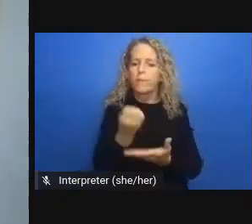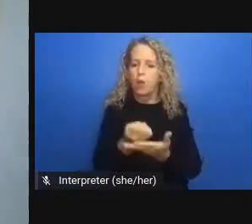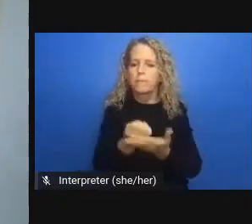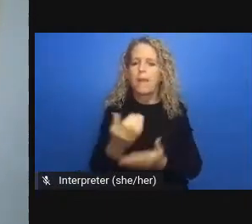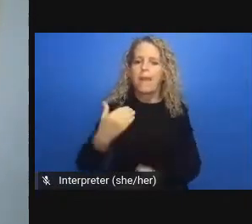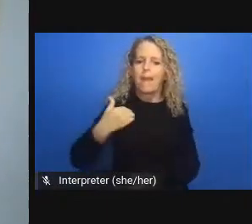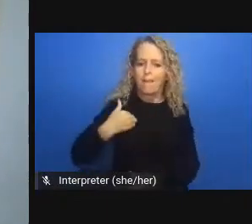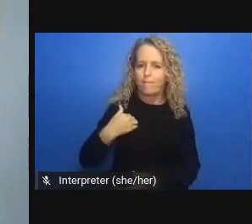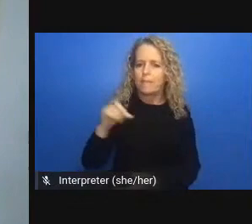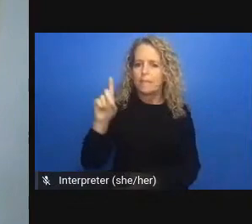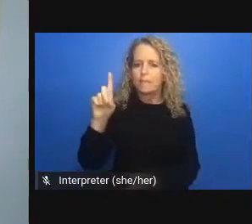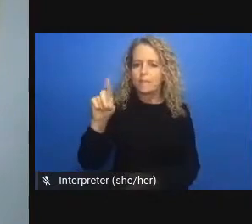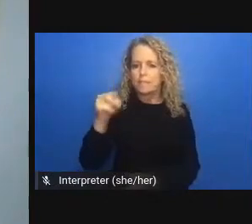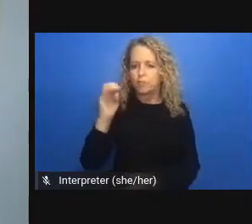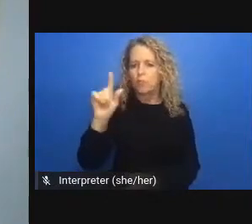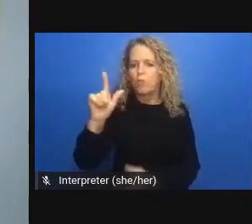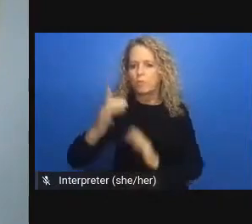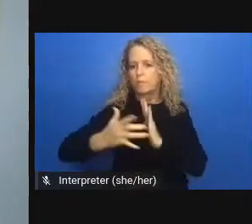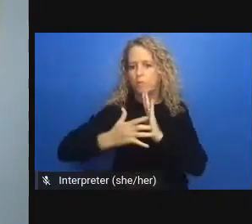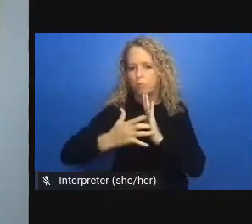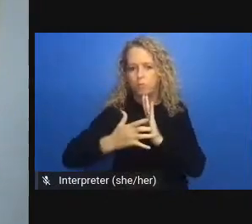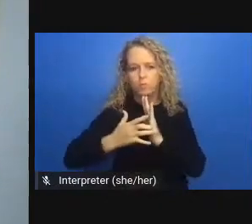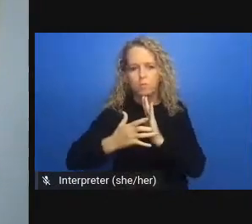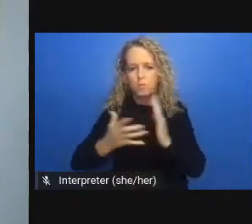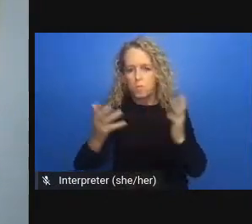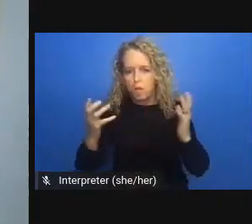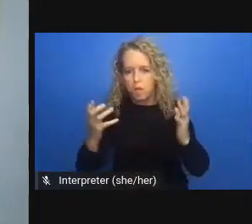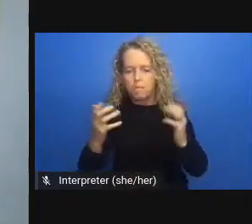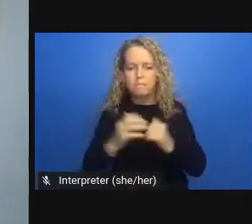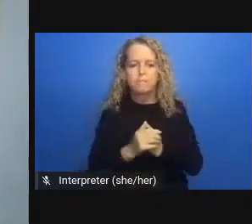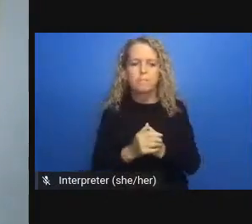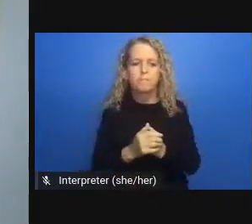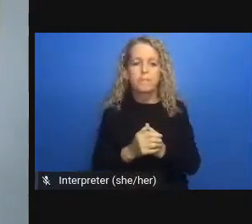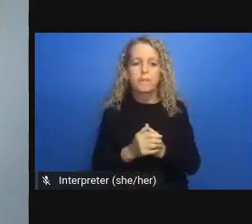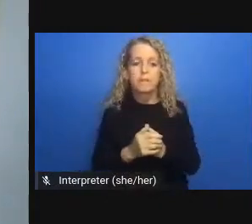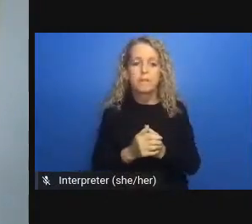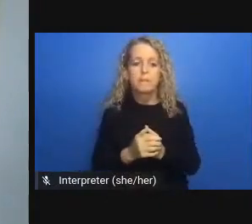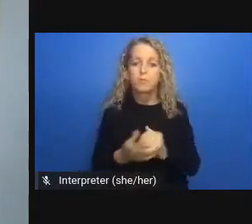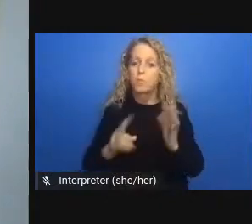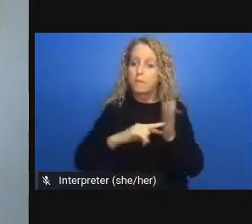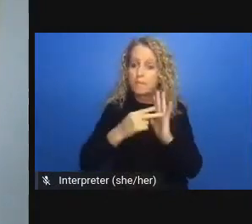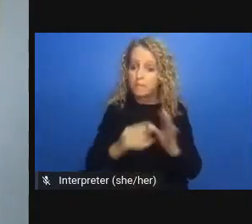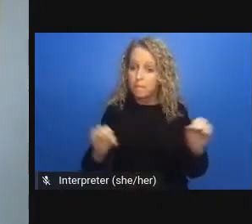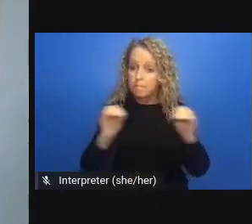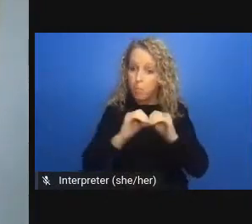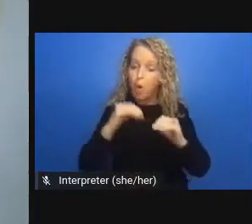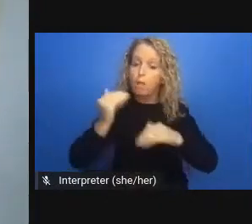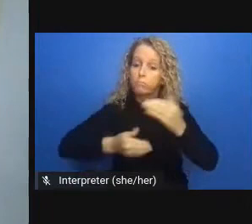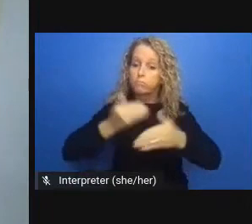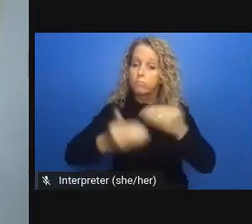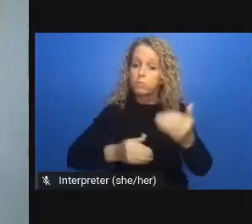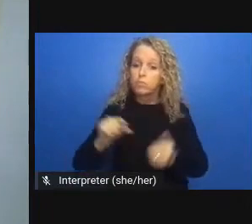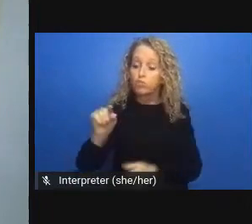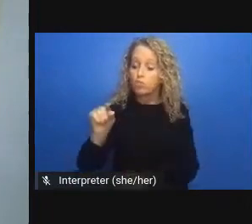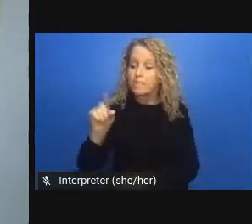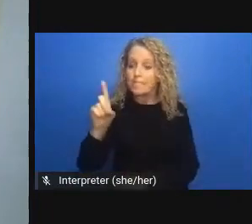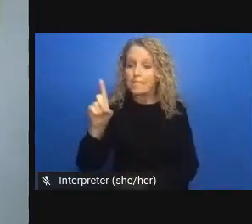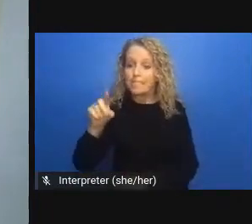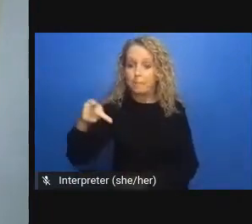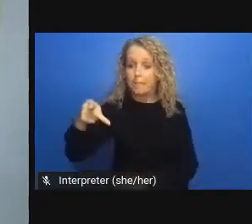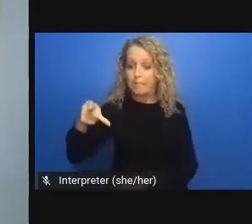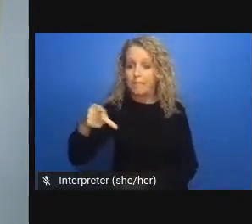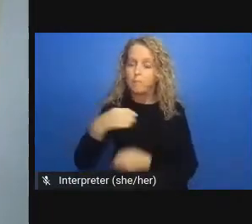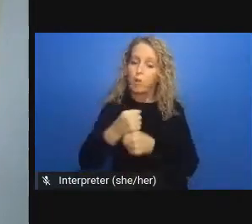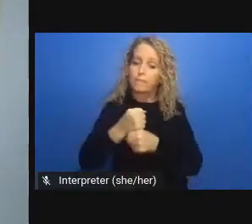an efficient and a great way of increasing our productivity, increasing the GDP. I'd like to just refer for a